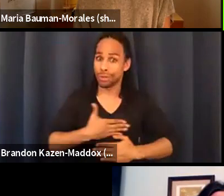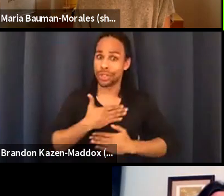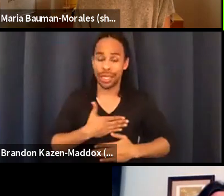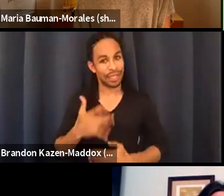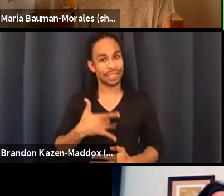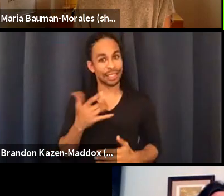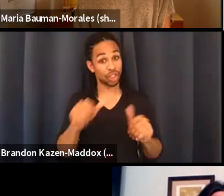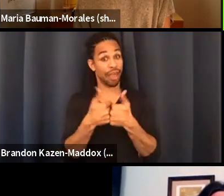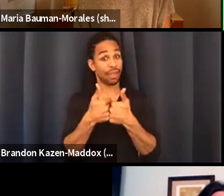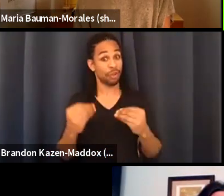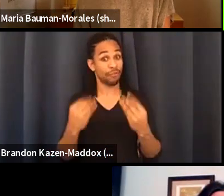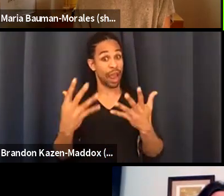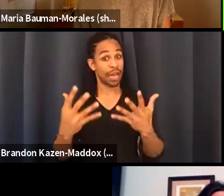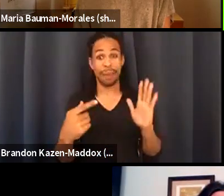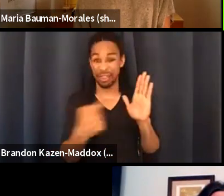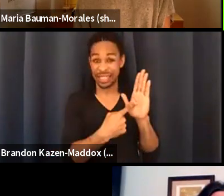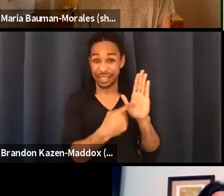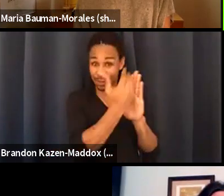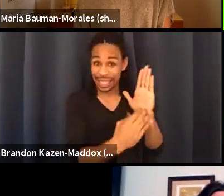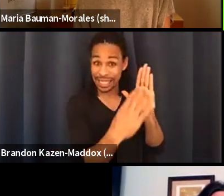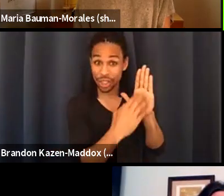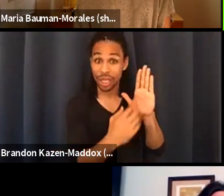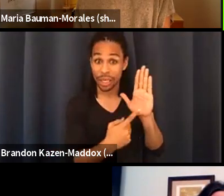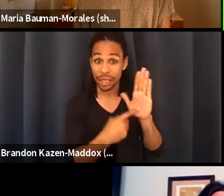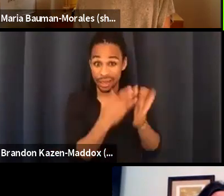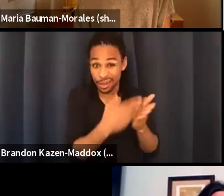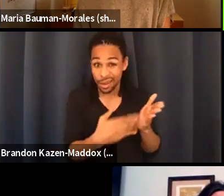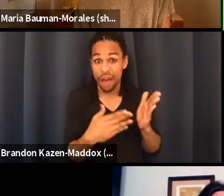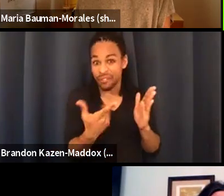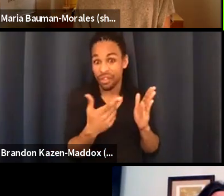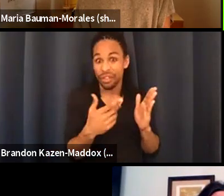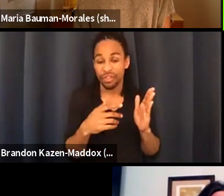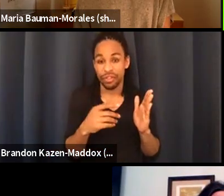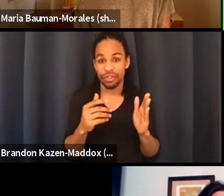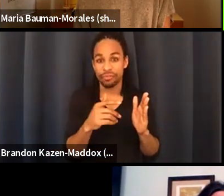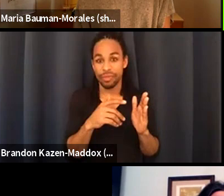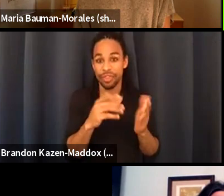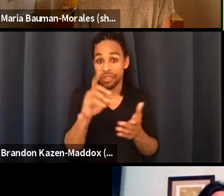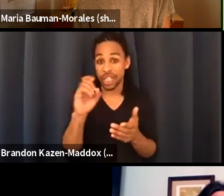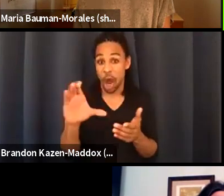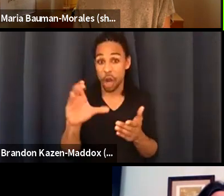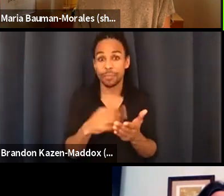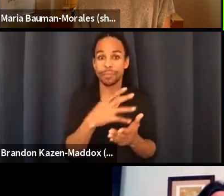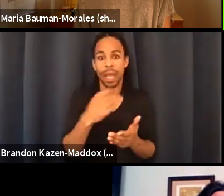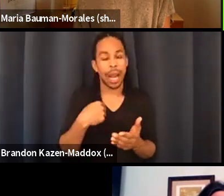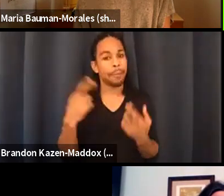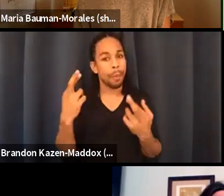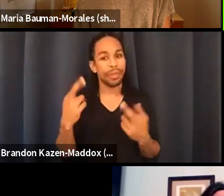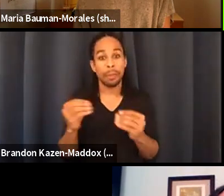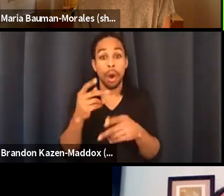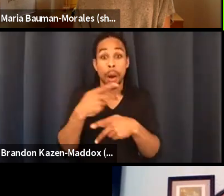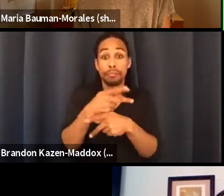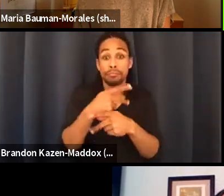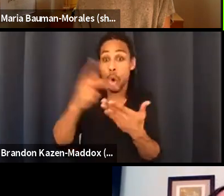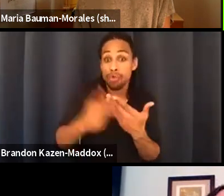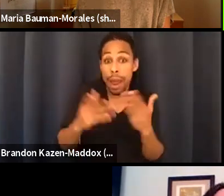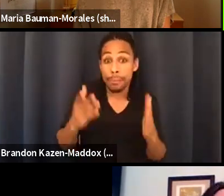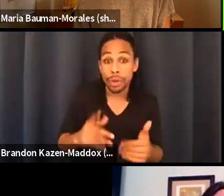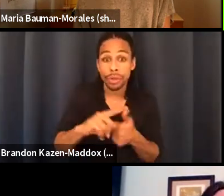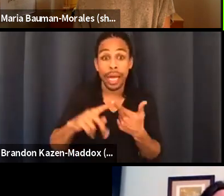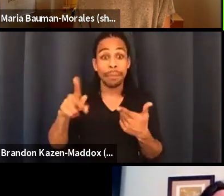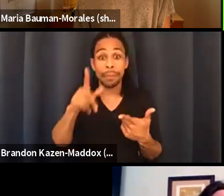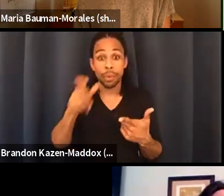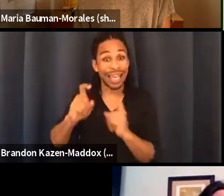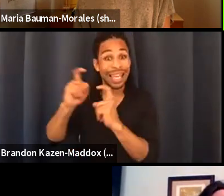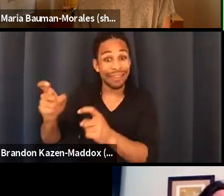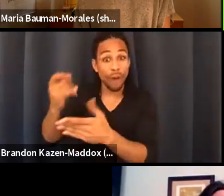programmers and more people who are employing artists take a look at it and really kind of let their own experience kind